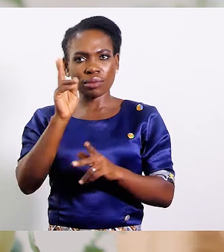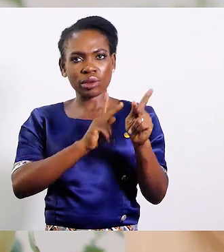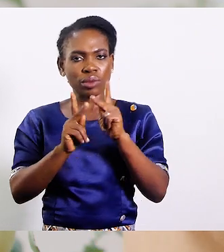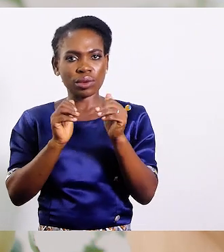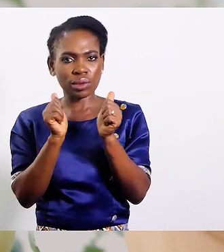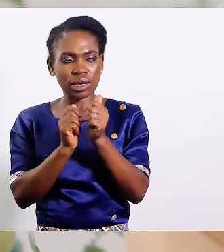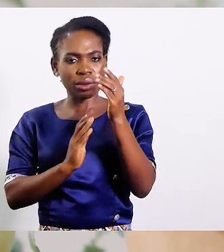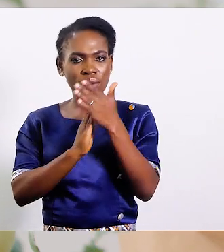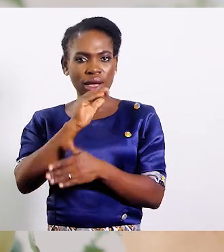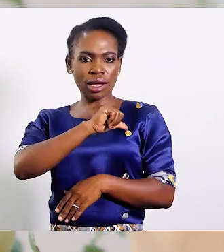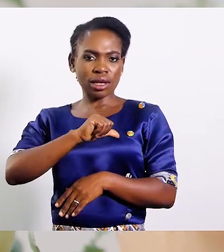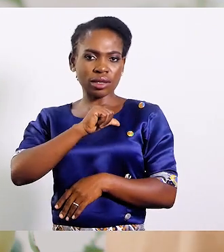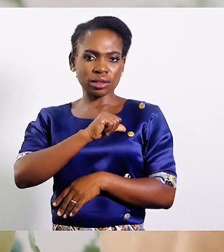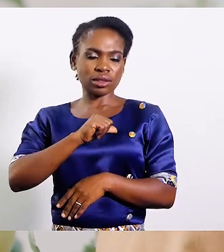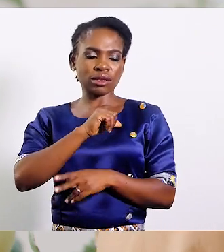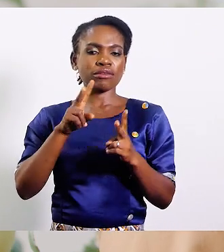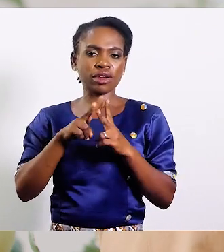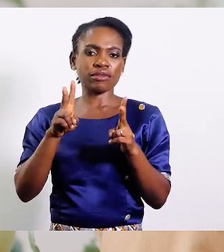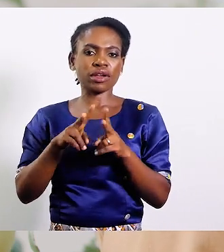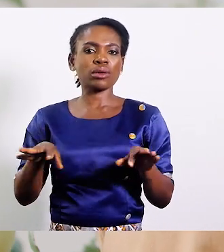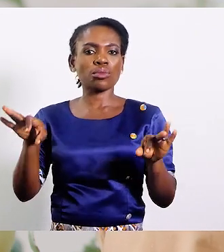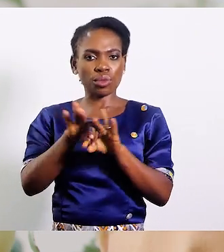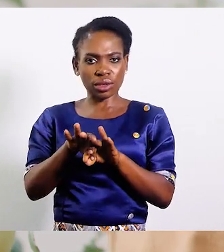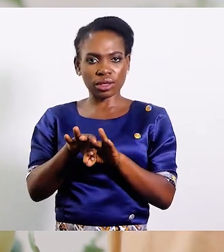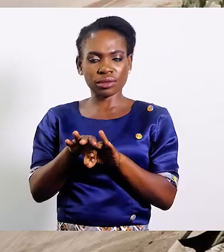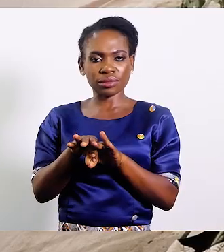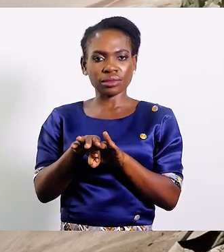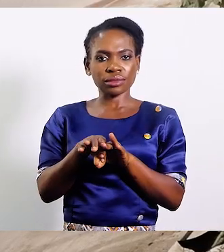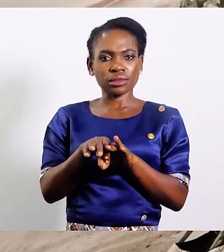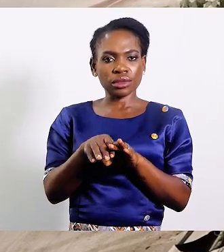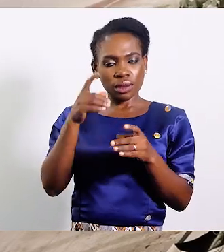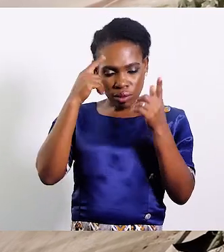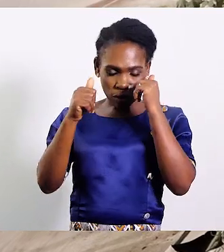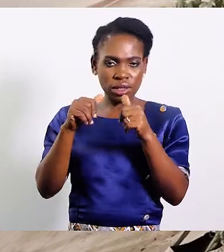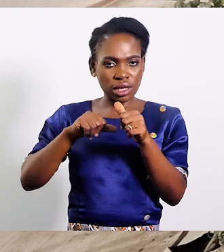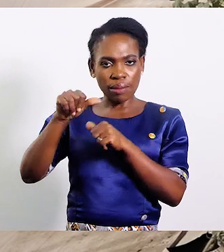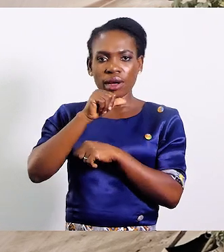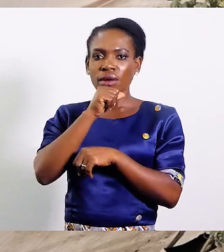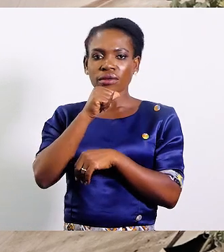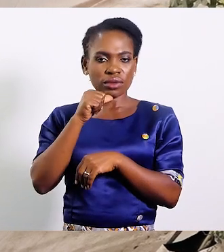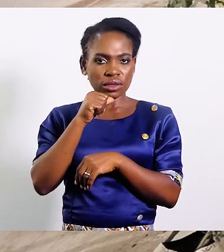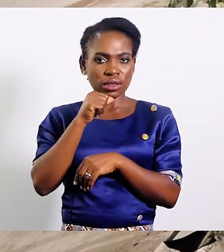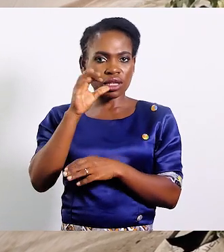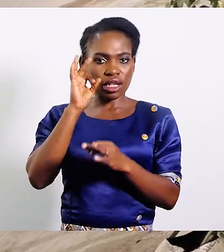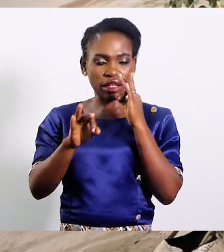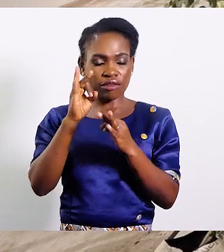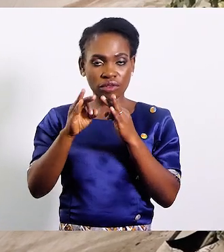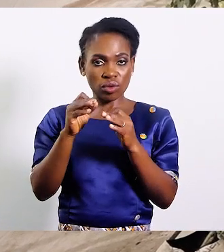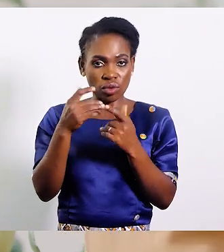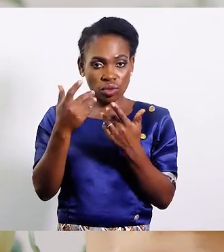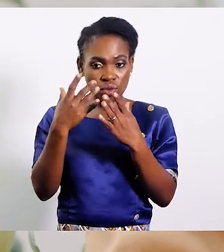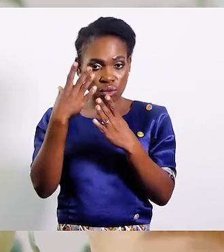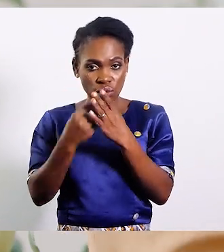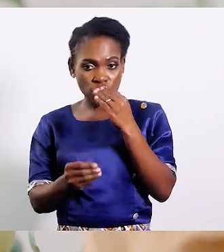getting the right people with the right attitude to work inside. Right. That's very important. It's very, very, very important because it's precision agriculture. If